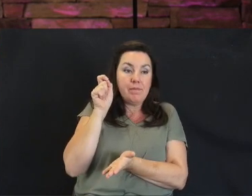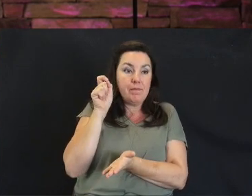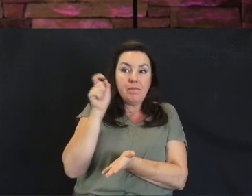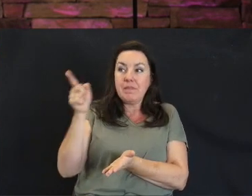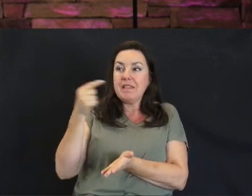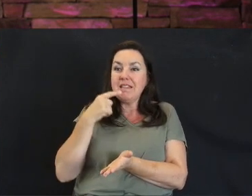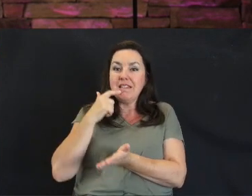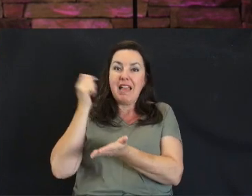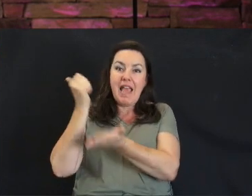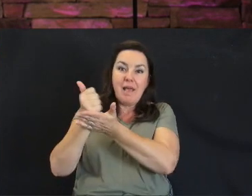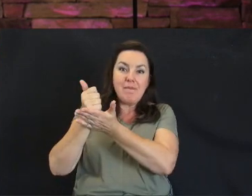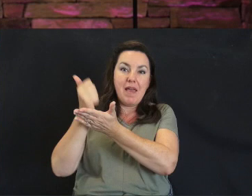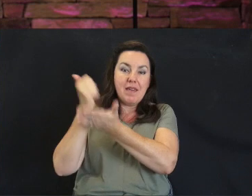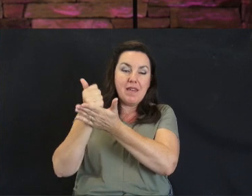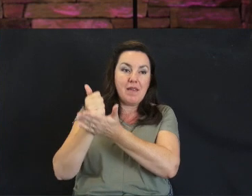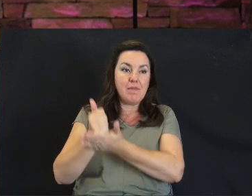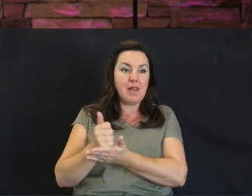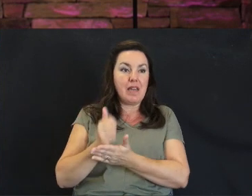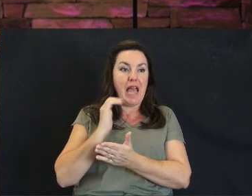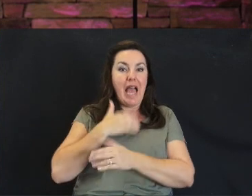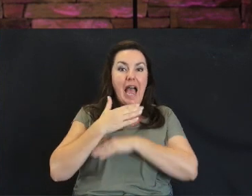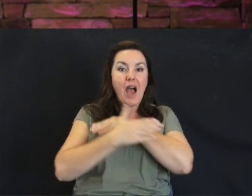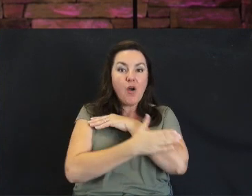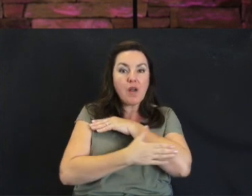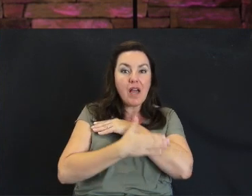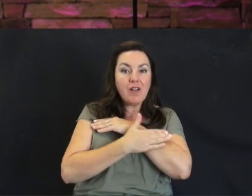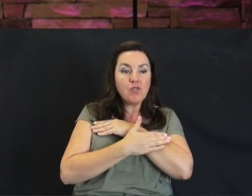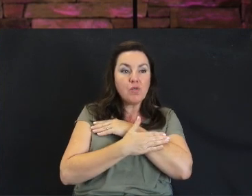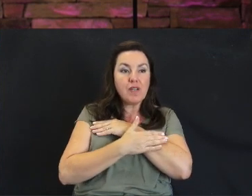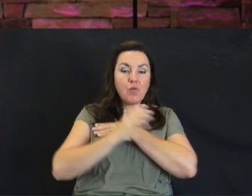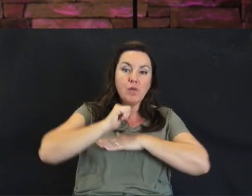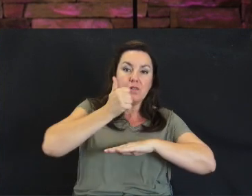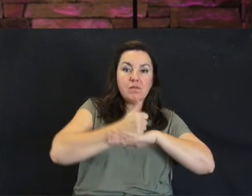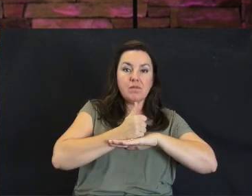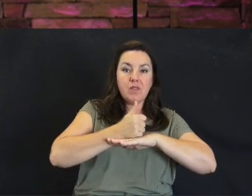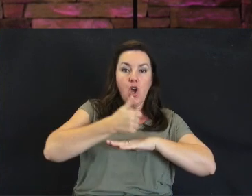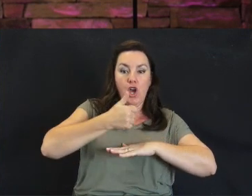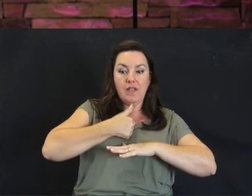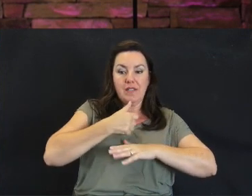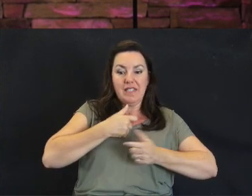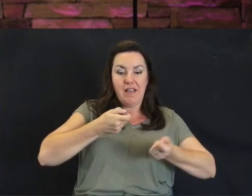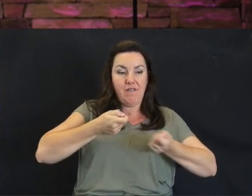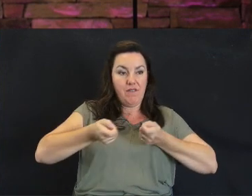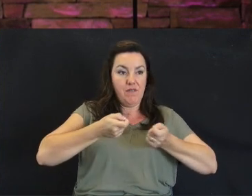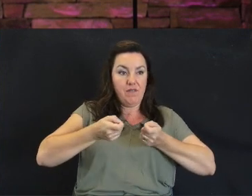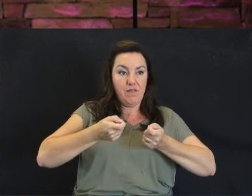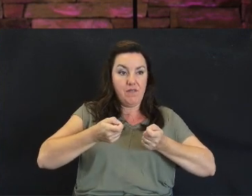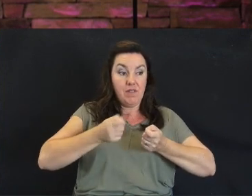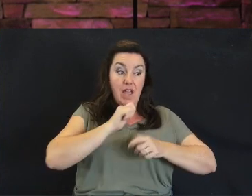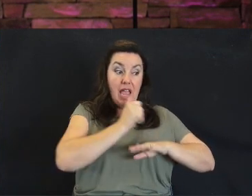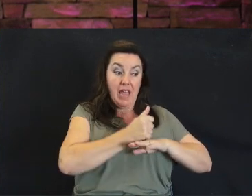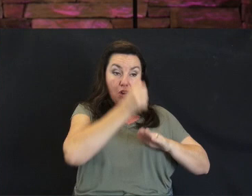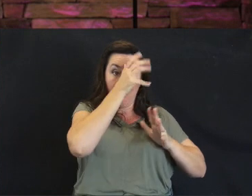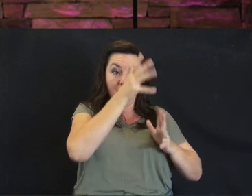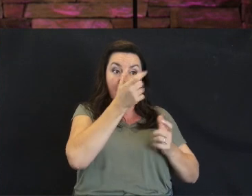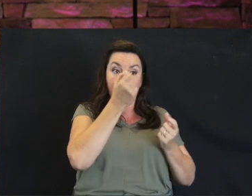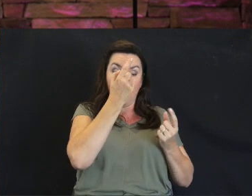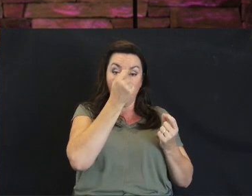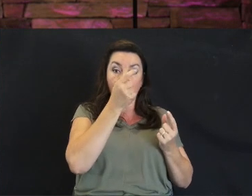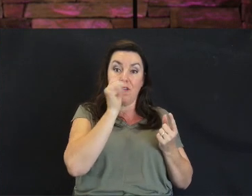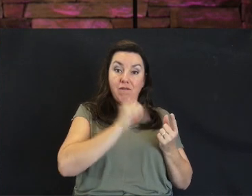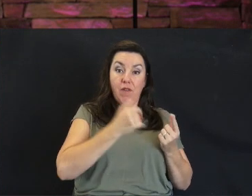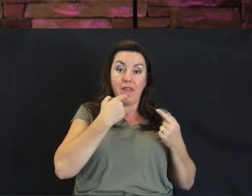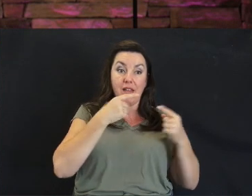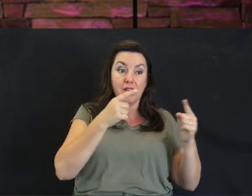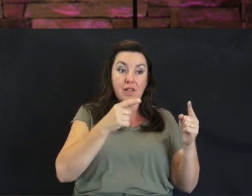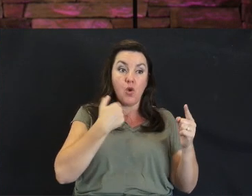Listen Our country was built On the principle Of self-government And the founding fathers Understood For that to succeed We needed to